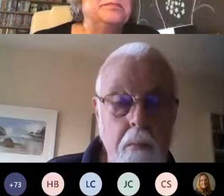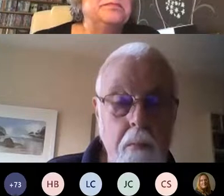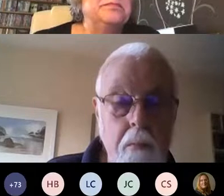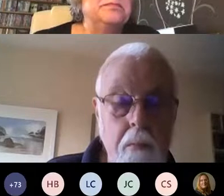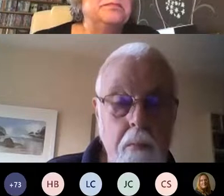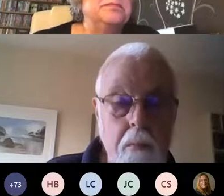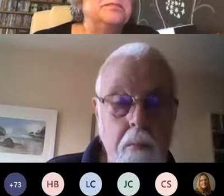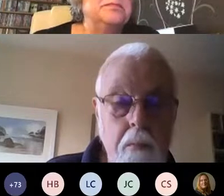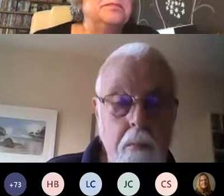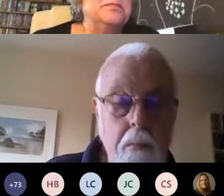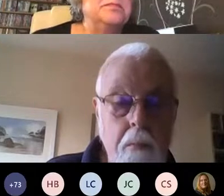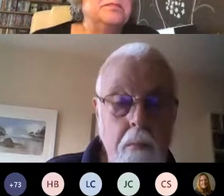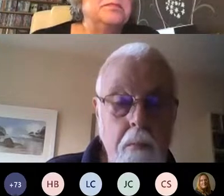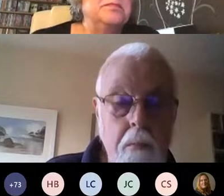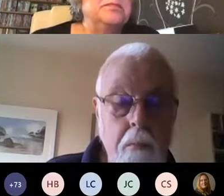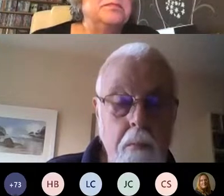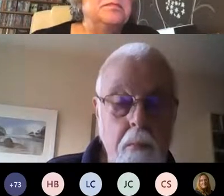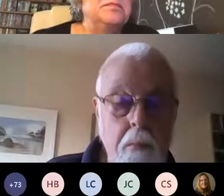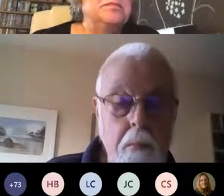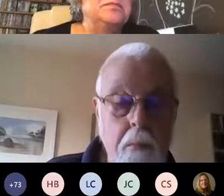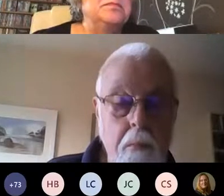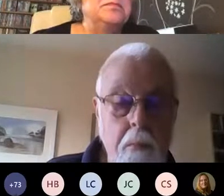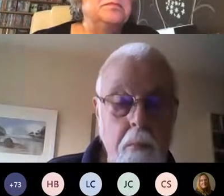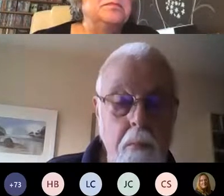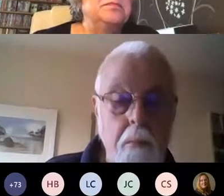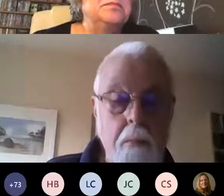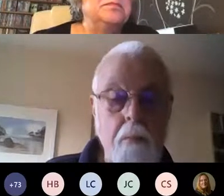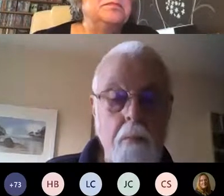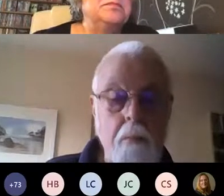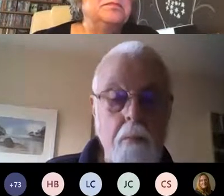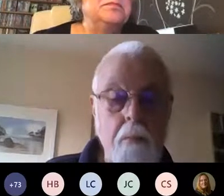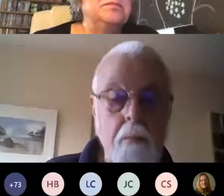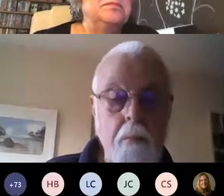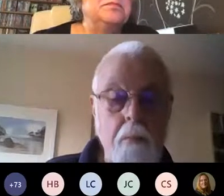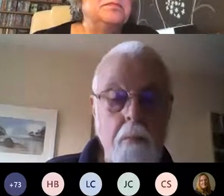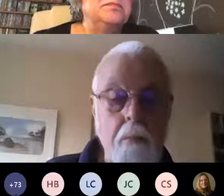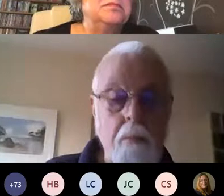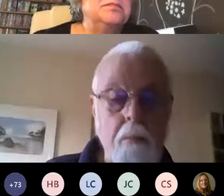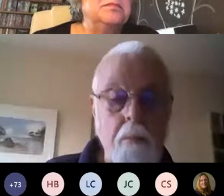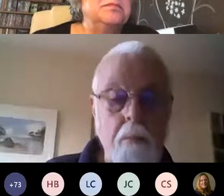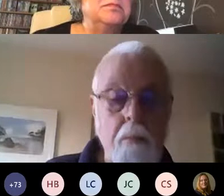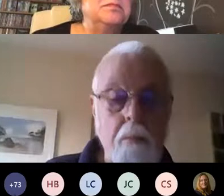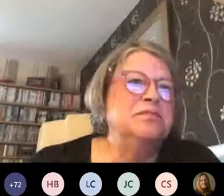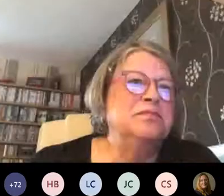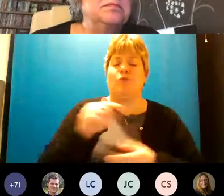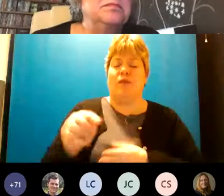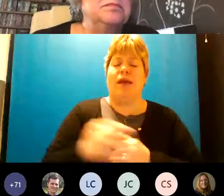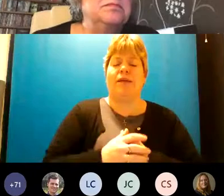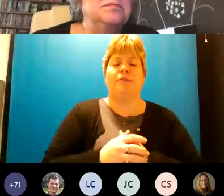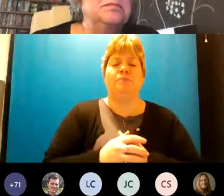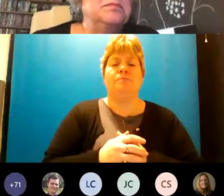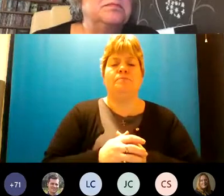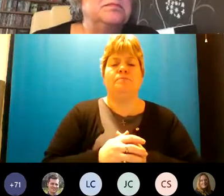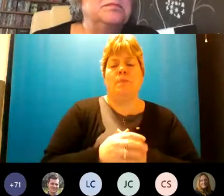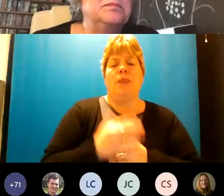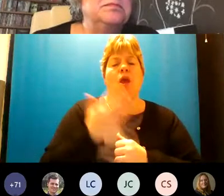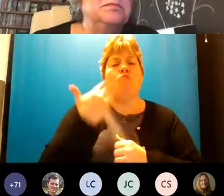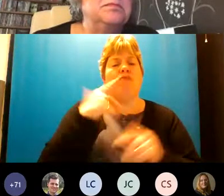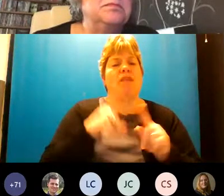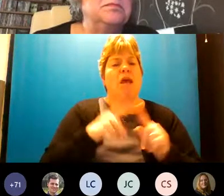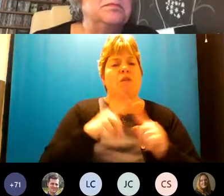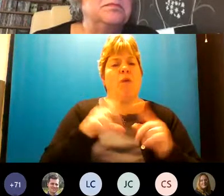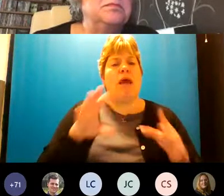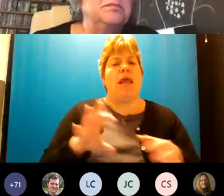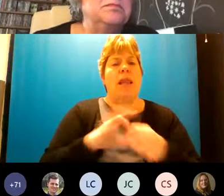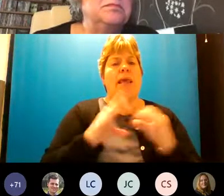their environment their their children so there's a lot there's a lot of resources that link to that and there's recently as well linked to